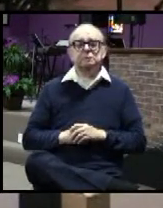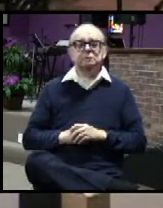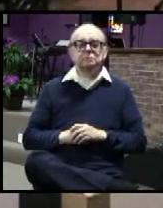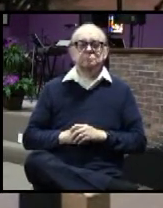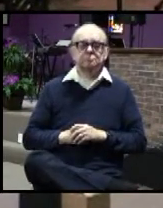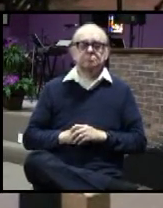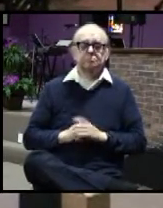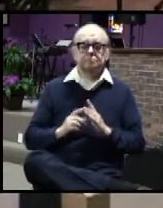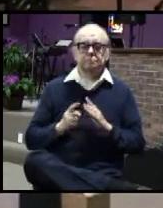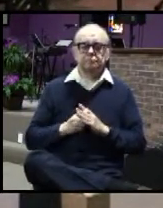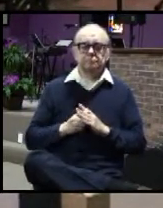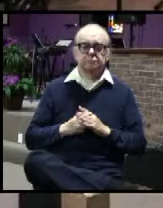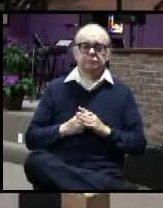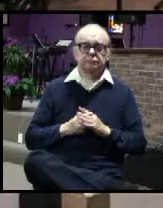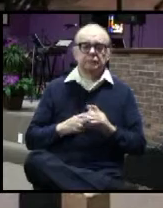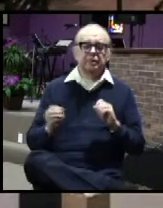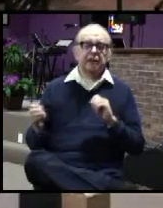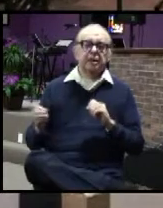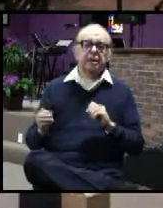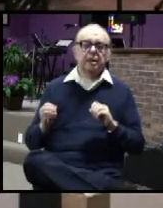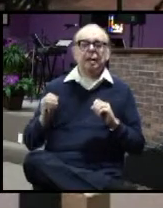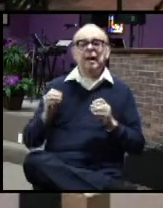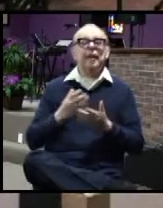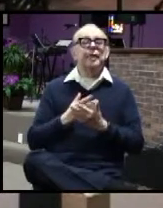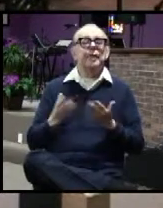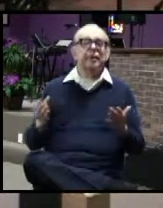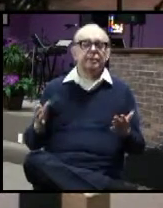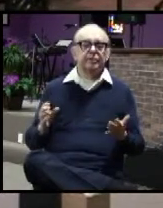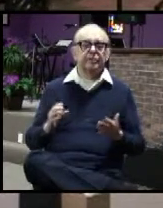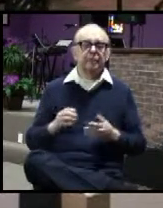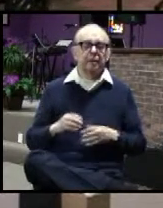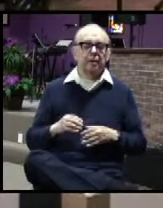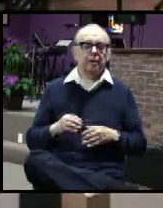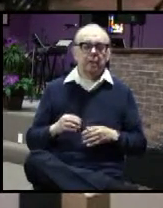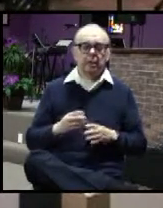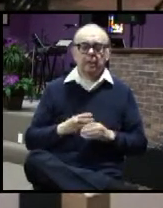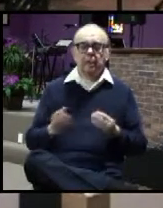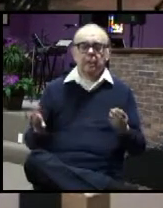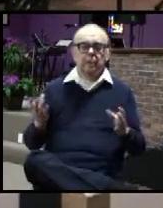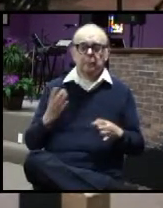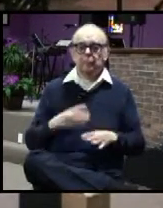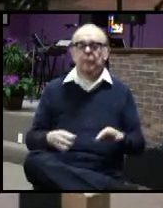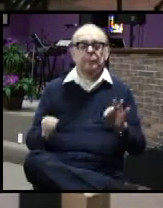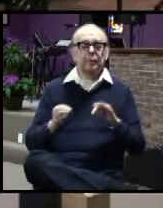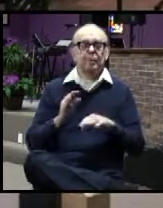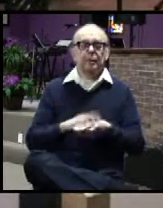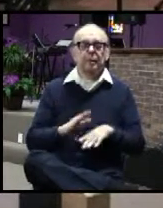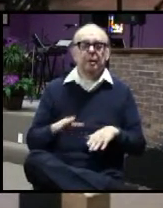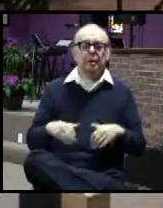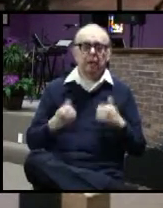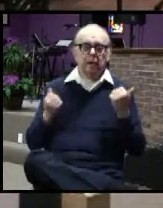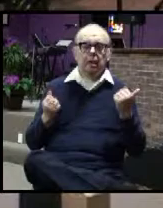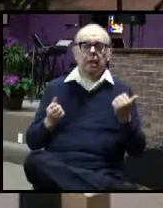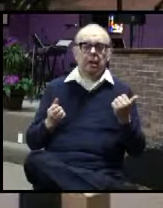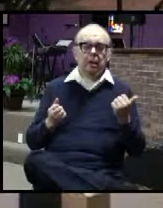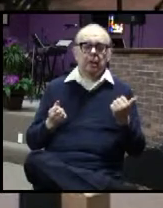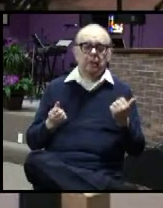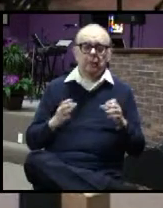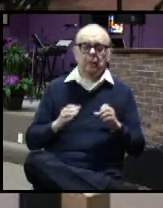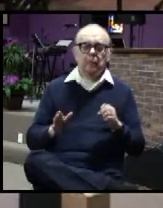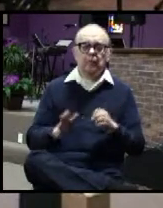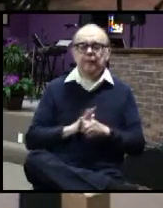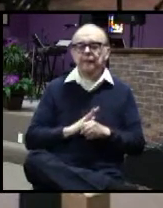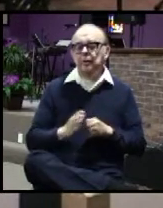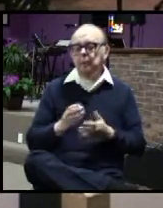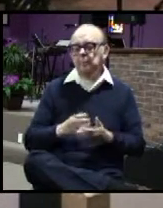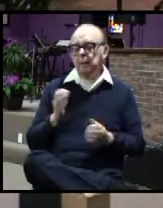we start taking possessions. And those possessions are the most important things of our life. And we start filling our pot up with it.